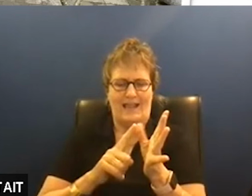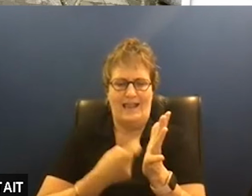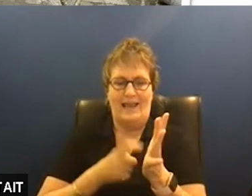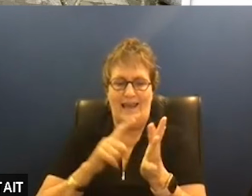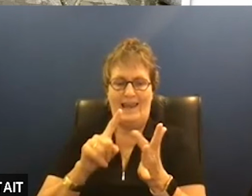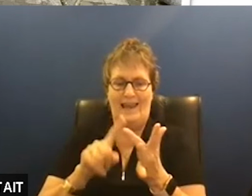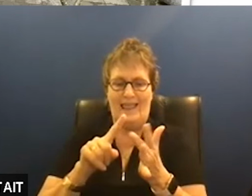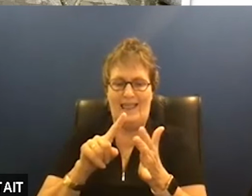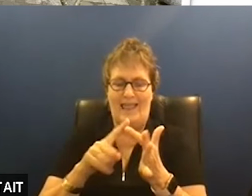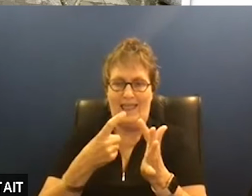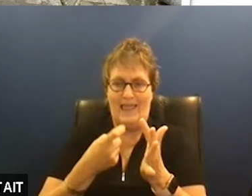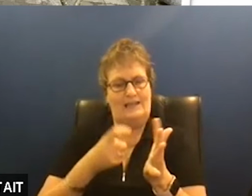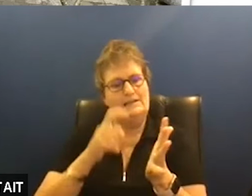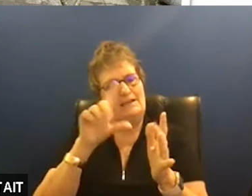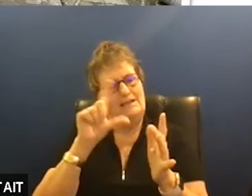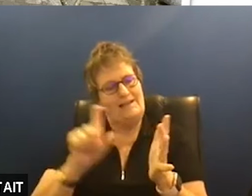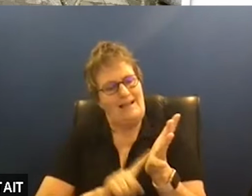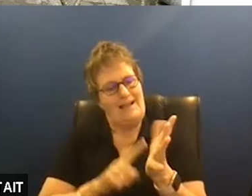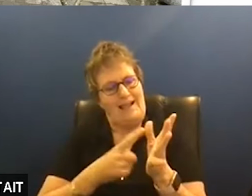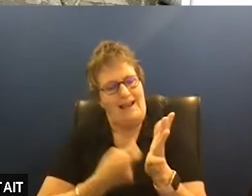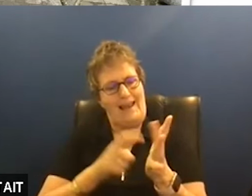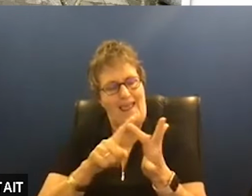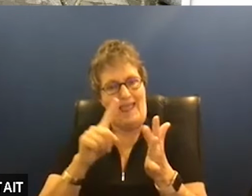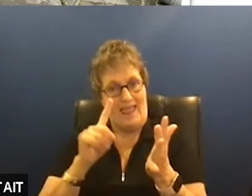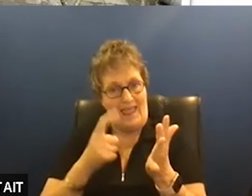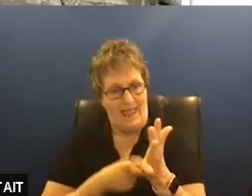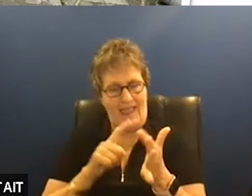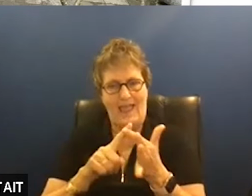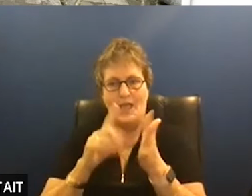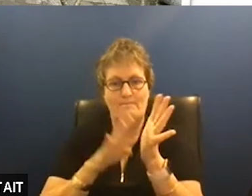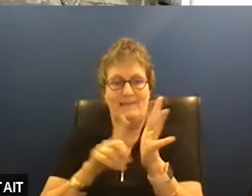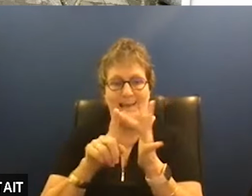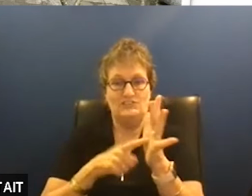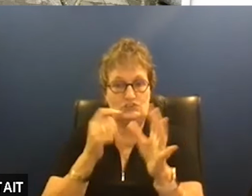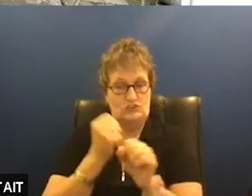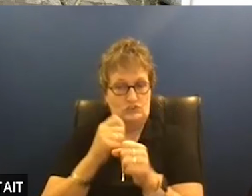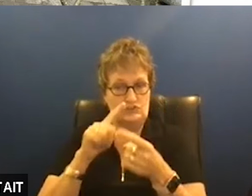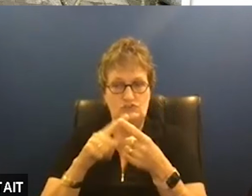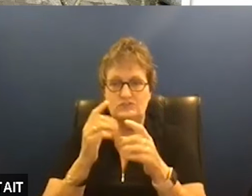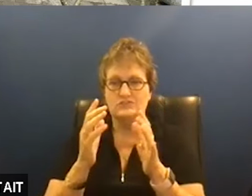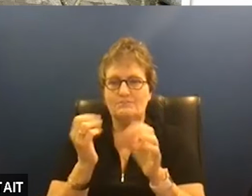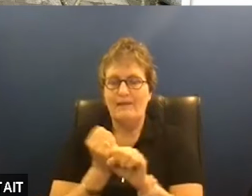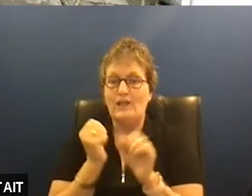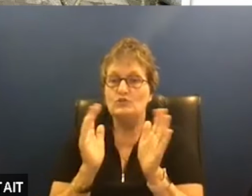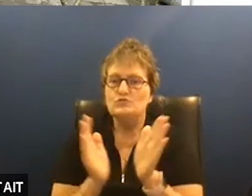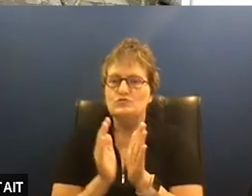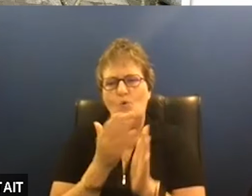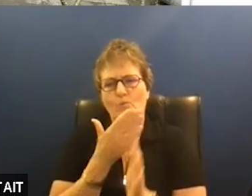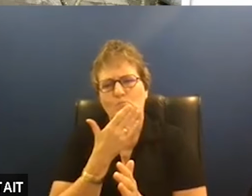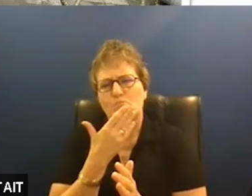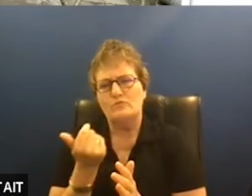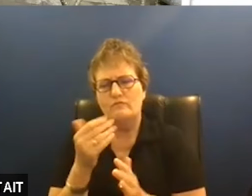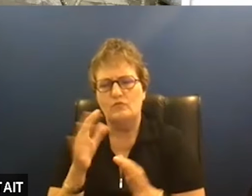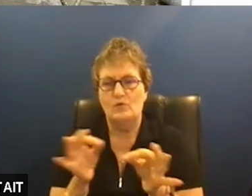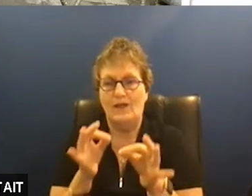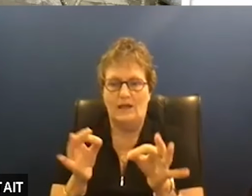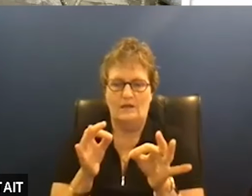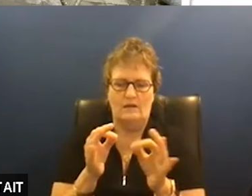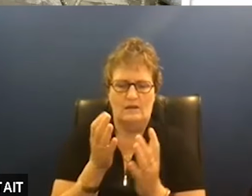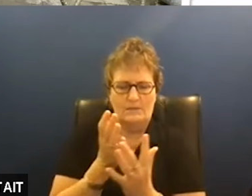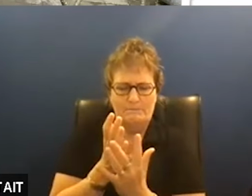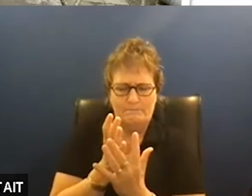with our small but beautiful gardens. And there's this one between G and A block that